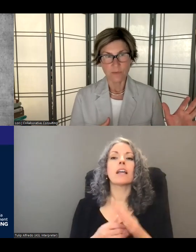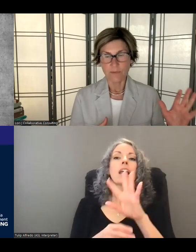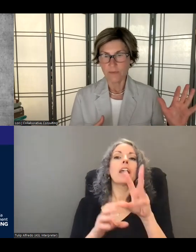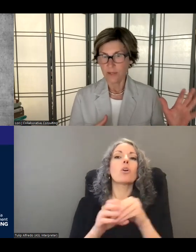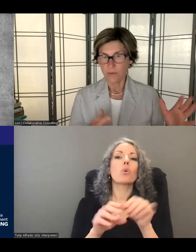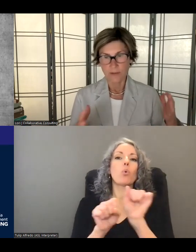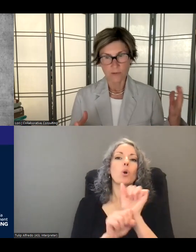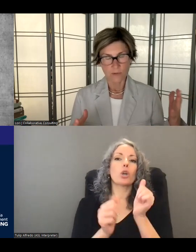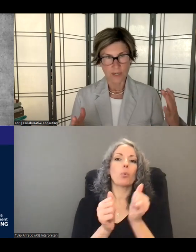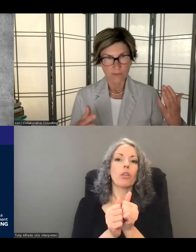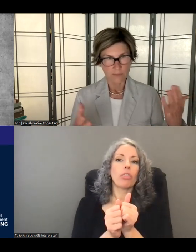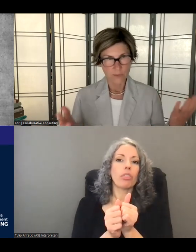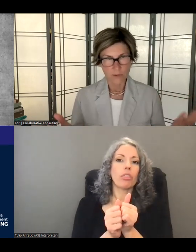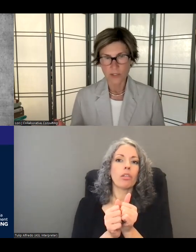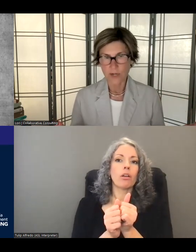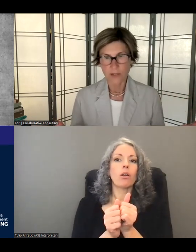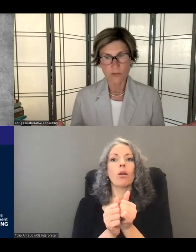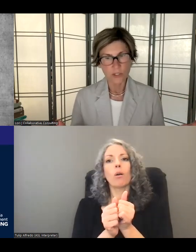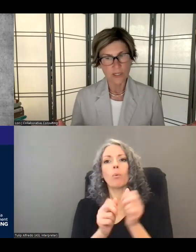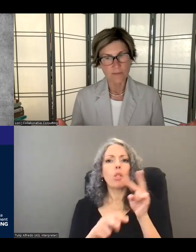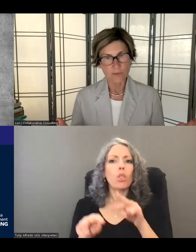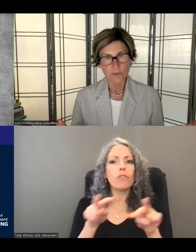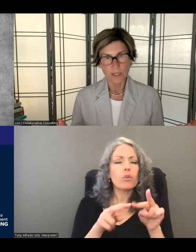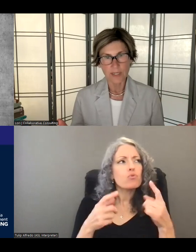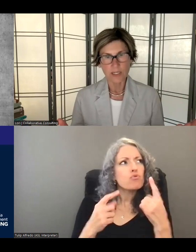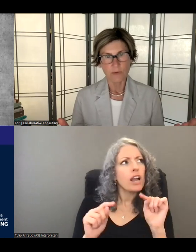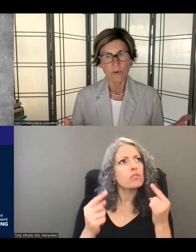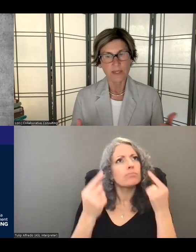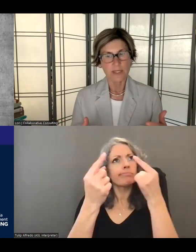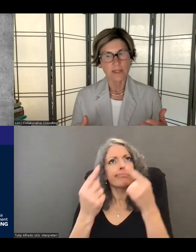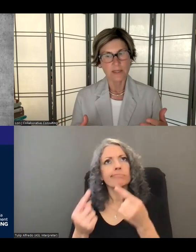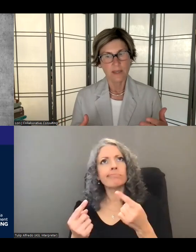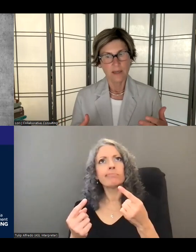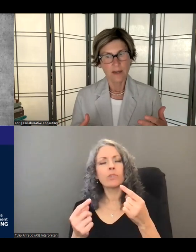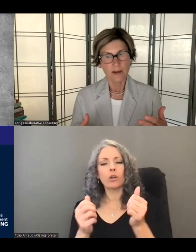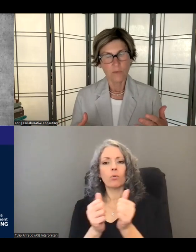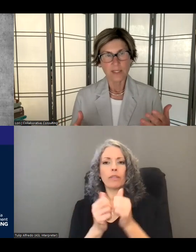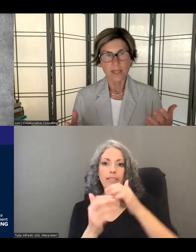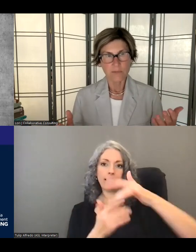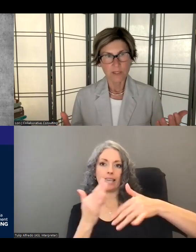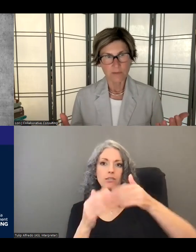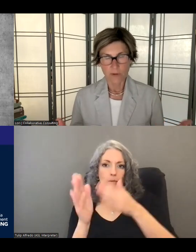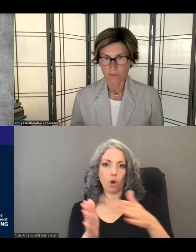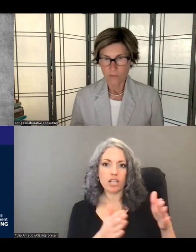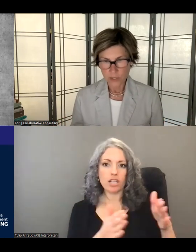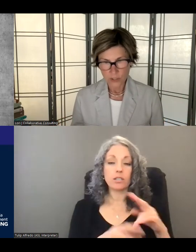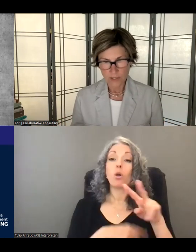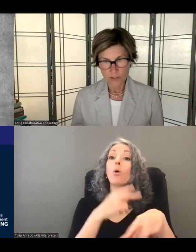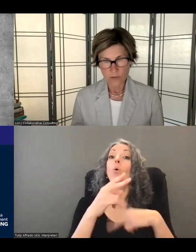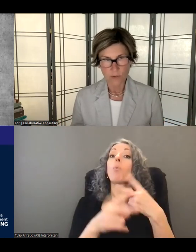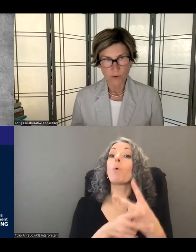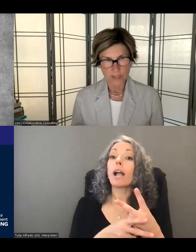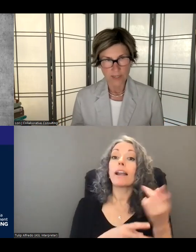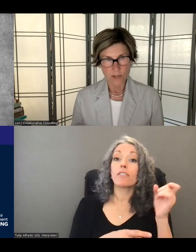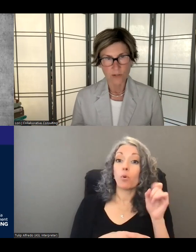with, we went through kind of what are we trying to achieve through the engagement process, what types of